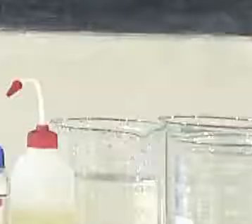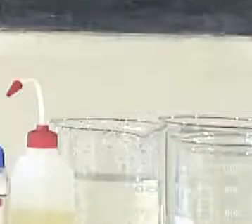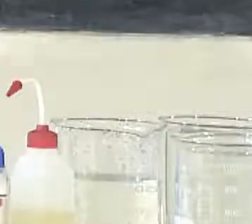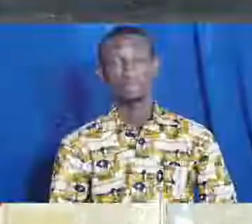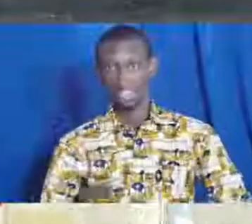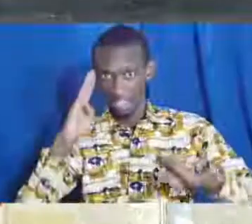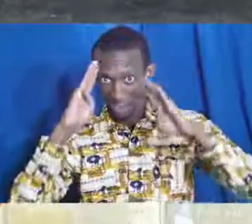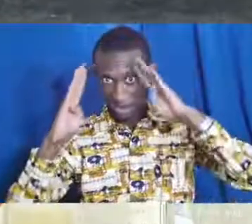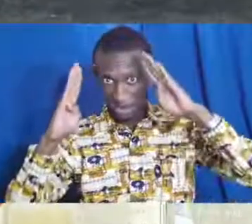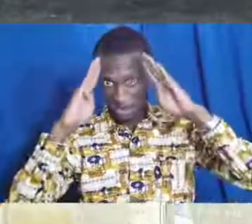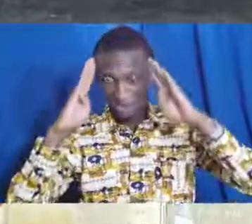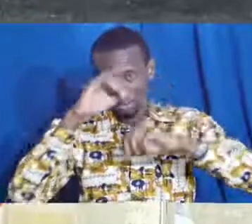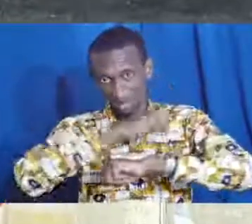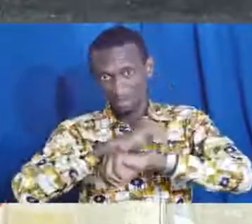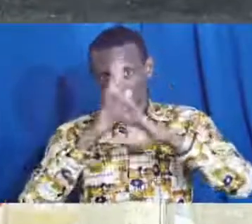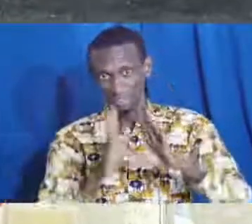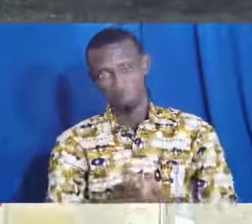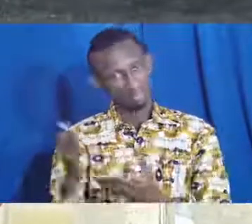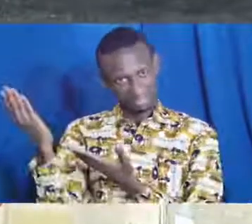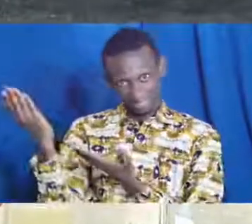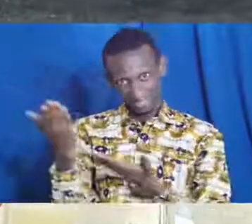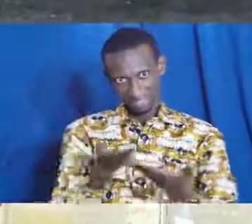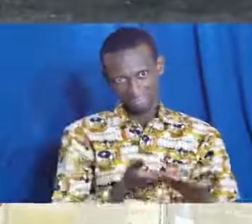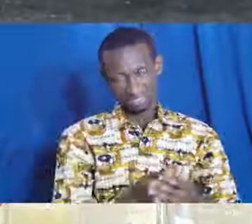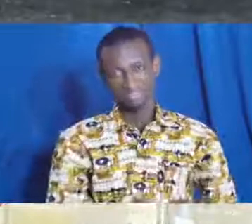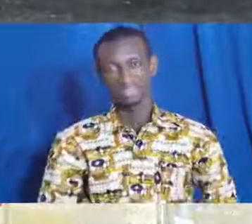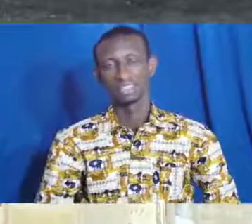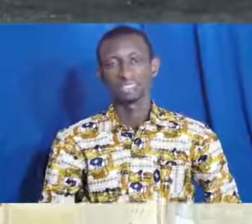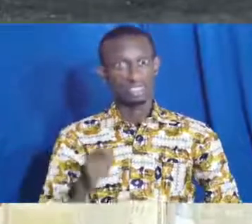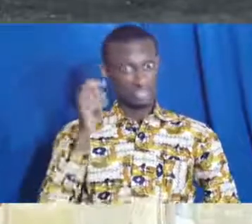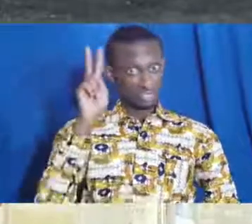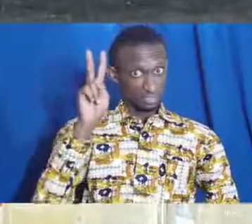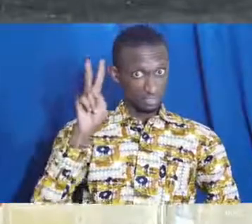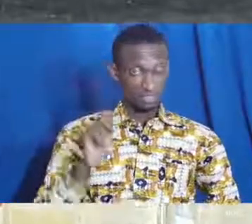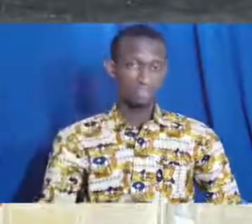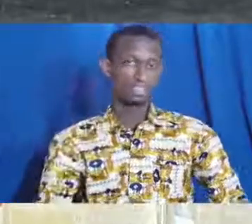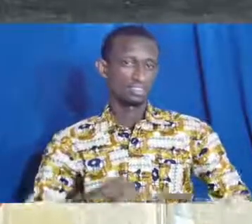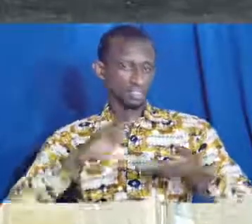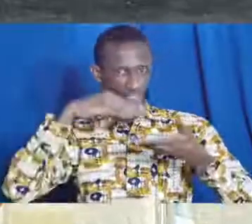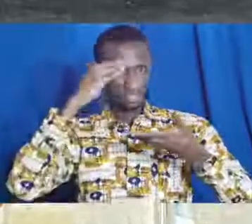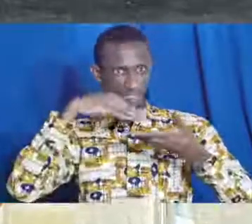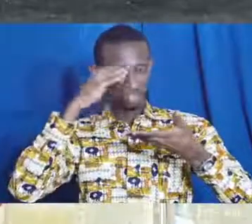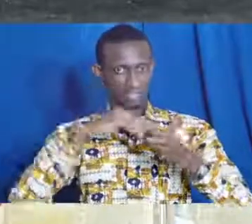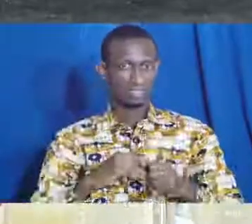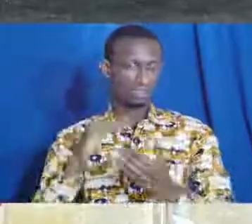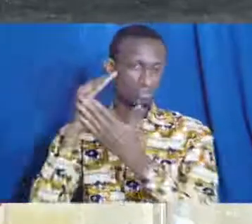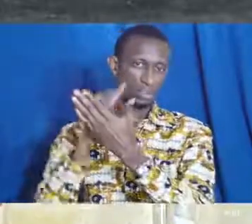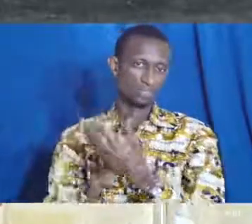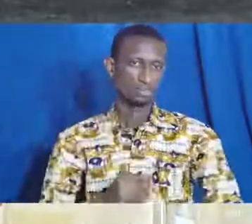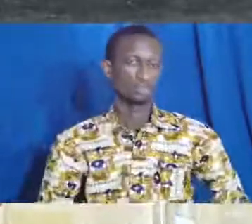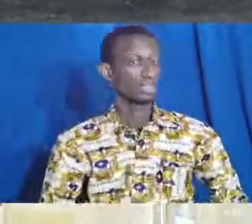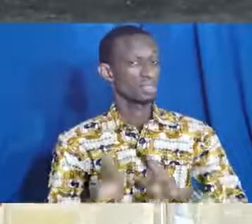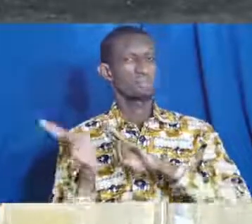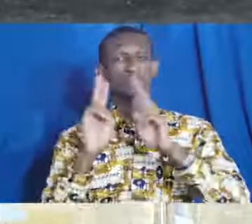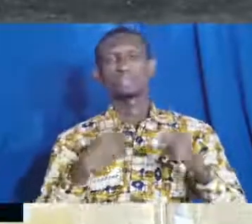Hello dear students, welcome back again to this TV learning series program. As usual, I'm teacher